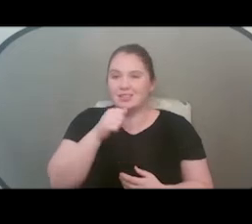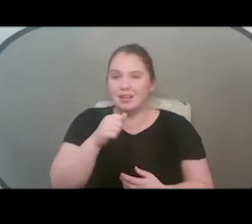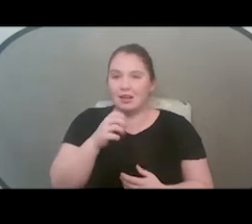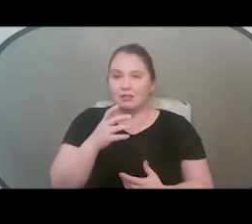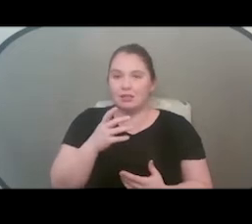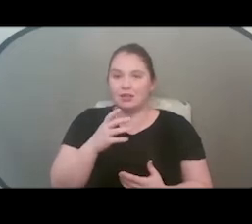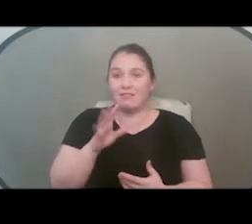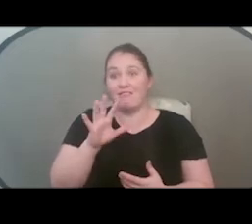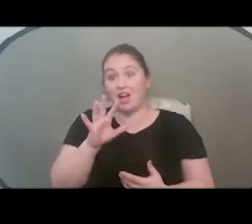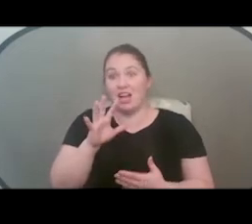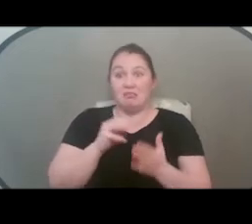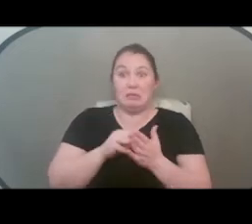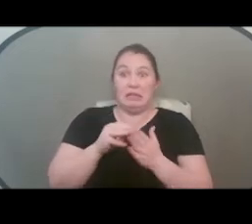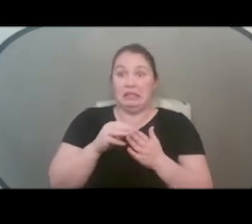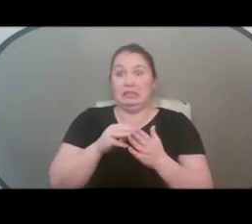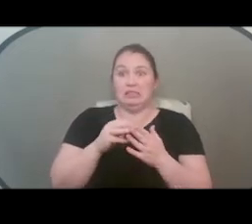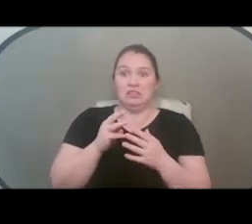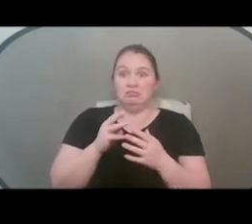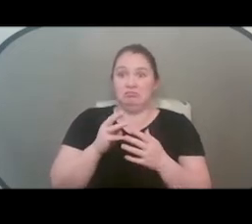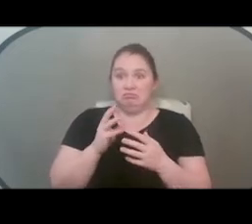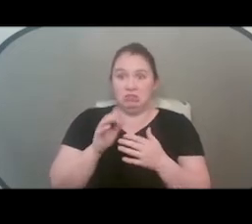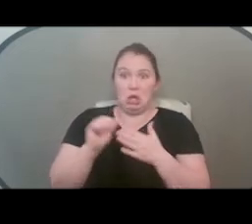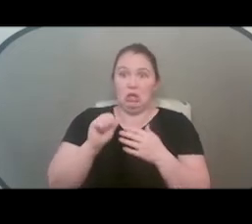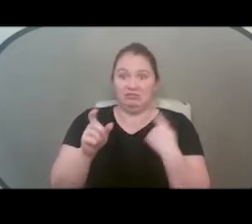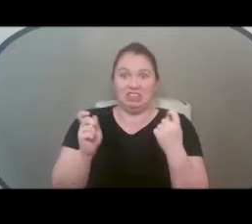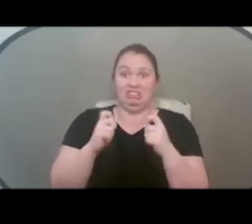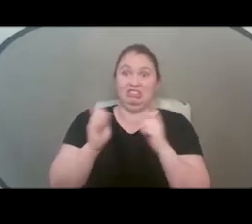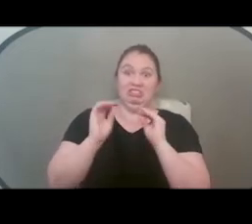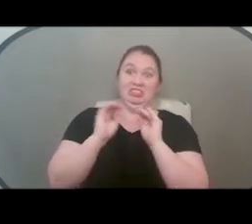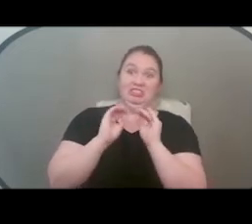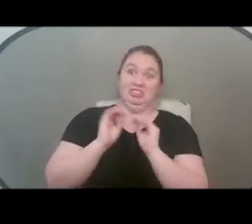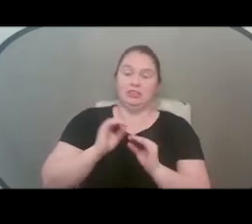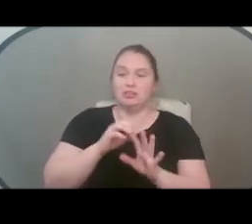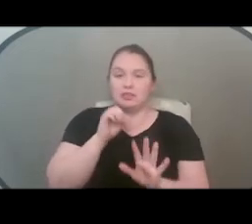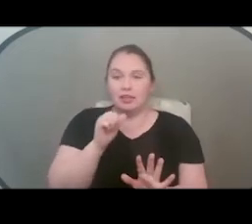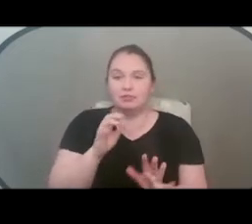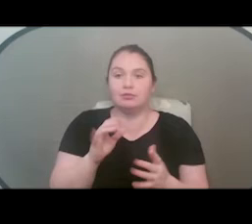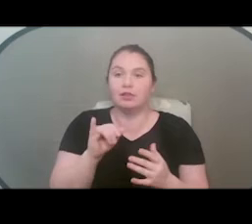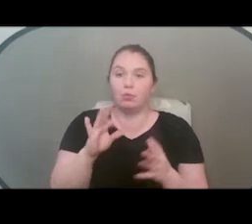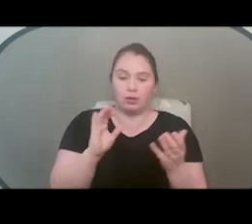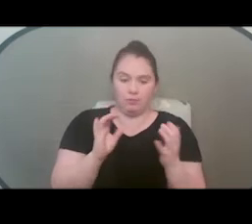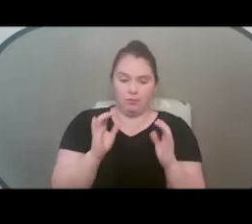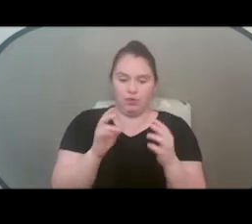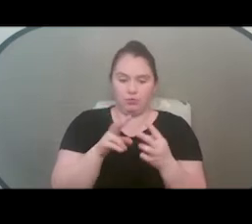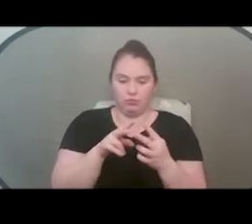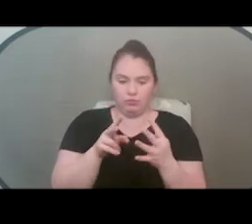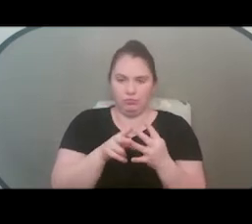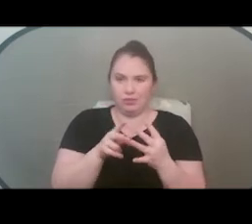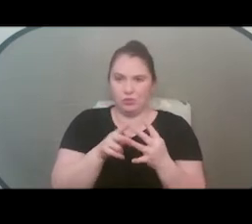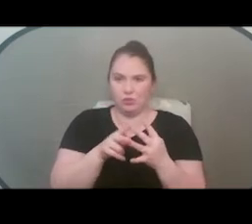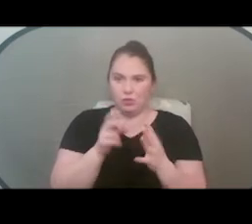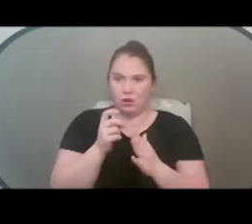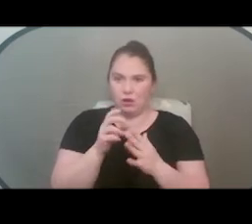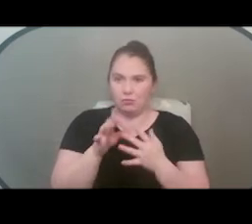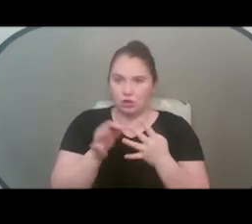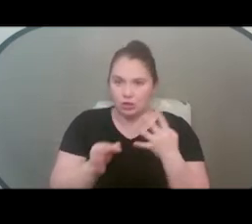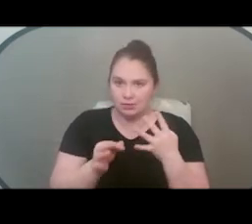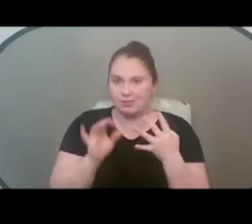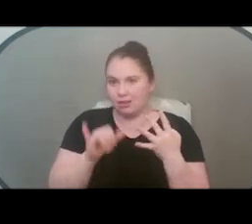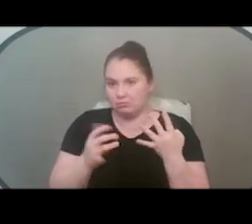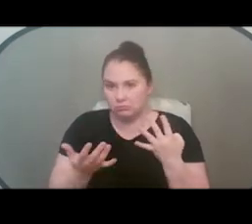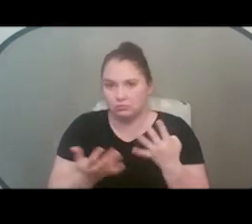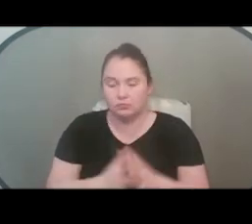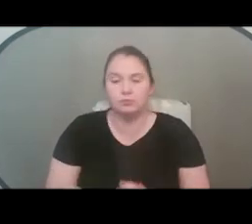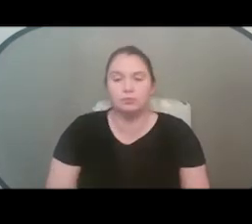it's not a $5 million differential. You know, if we're talking the comparison between two options. Okay.